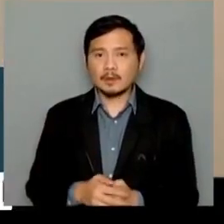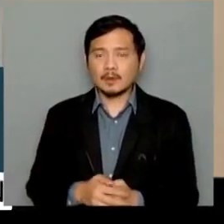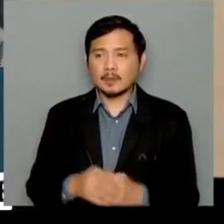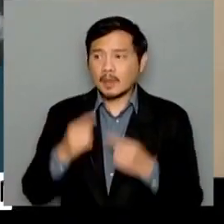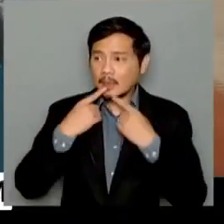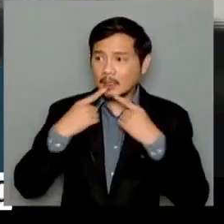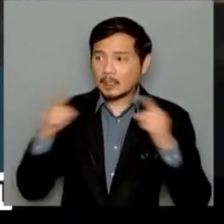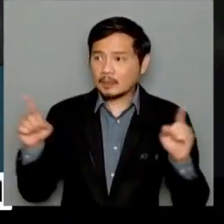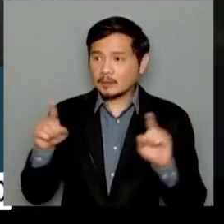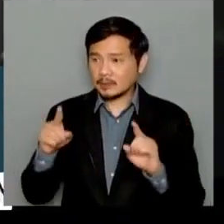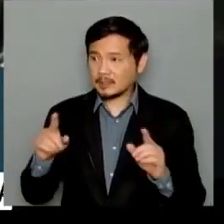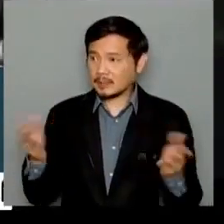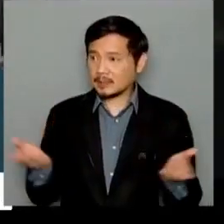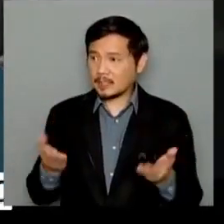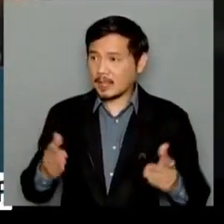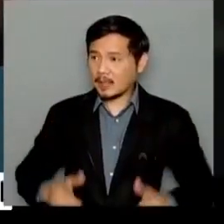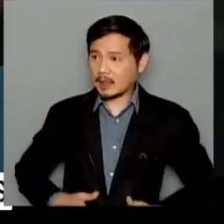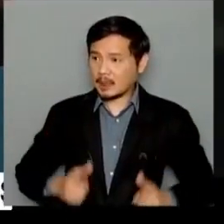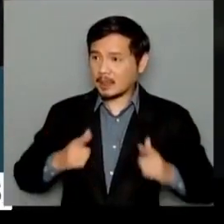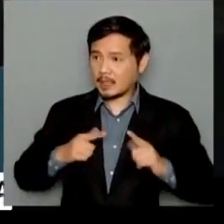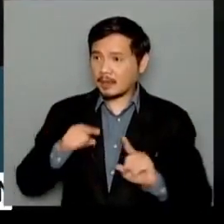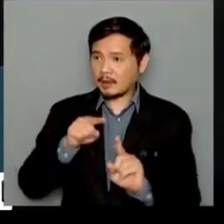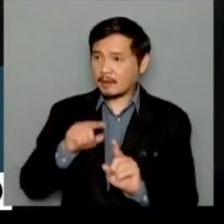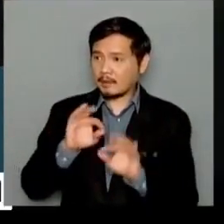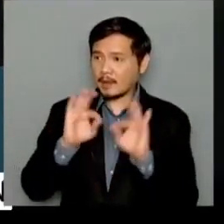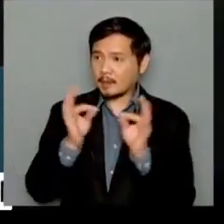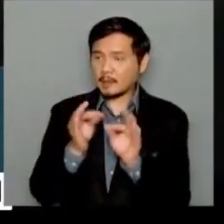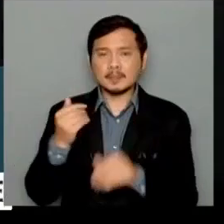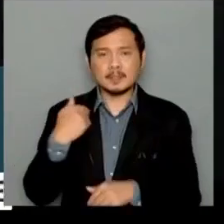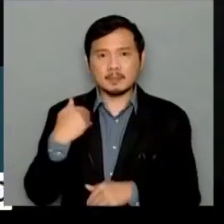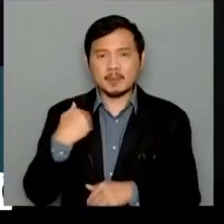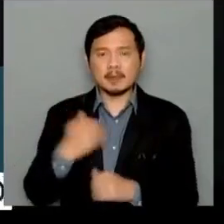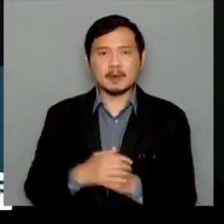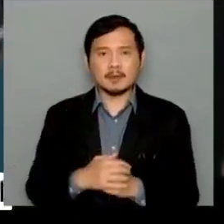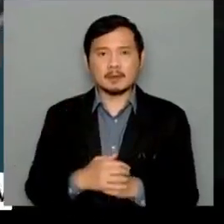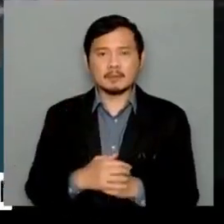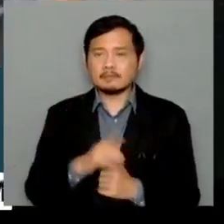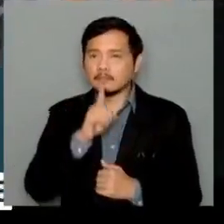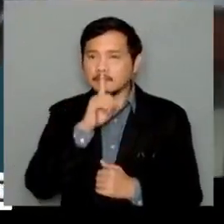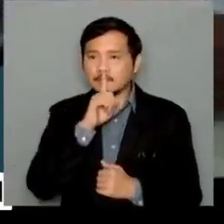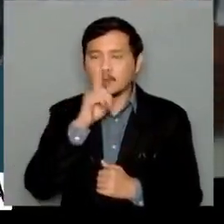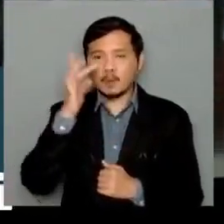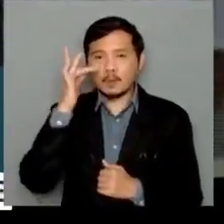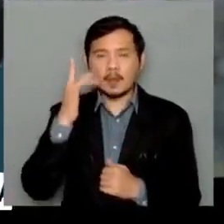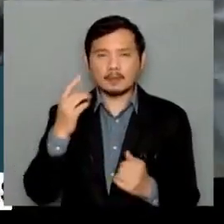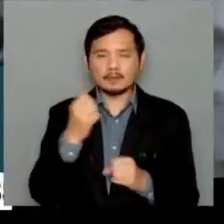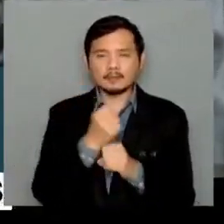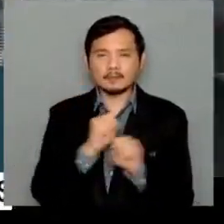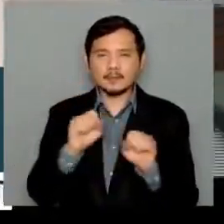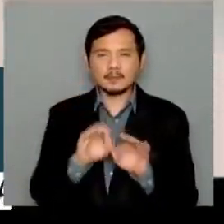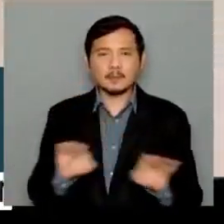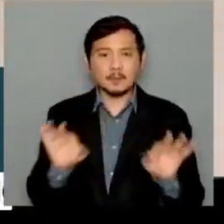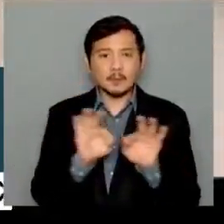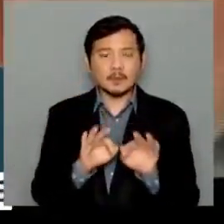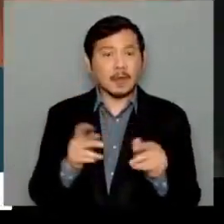family will be because of the security reasons. This is despite an earlier interview of